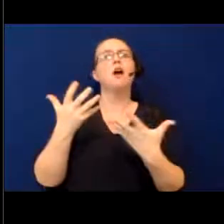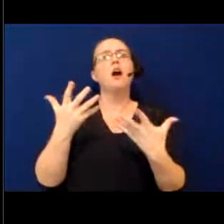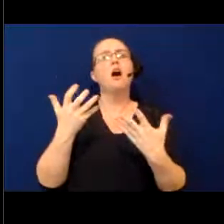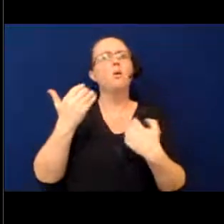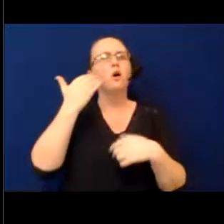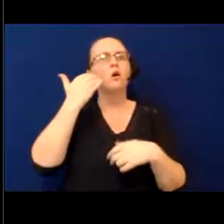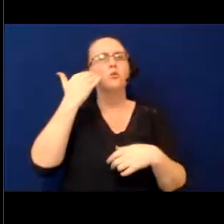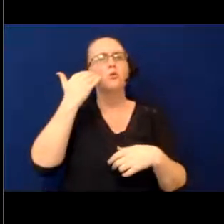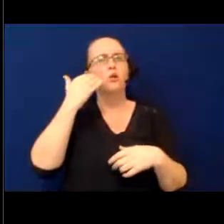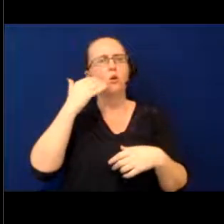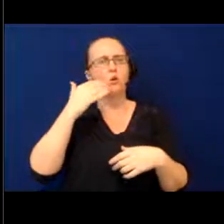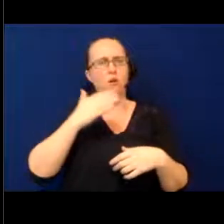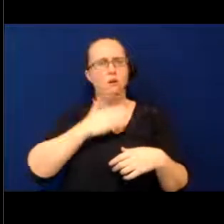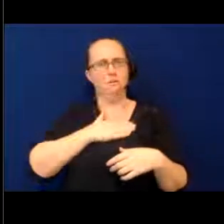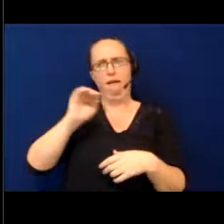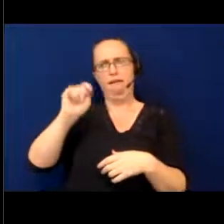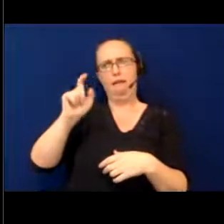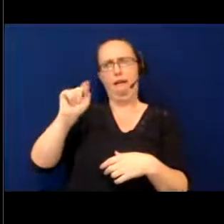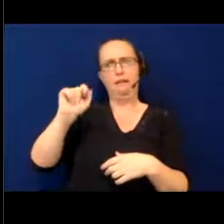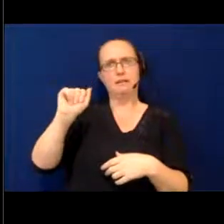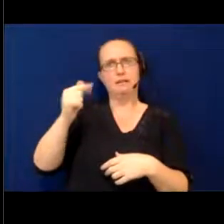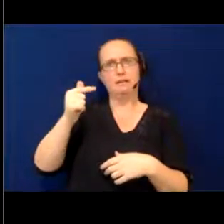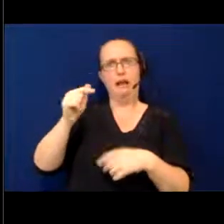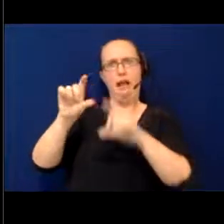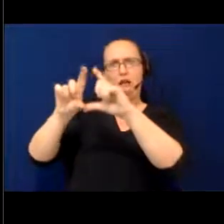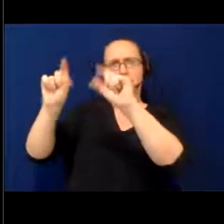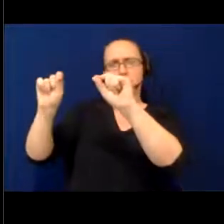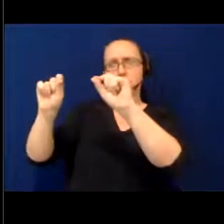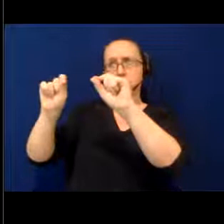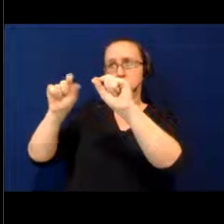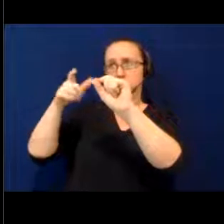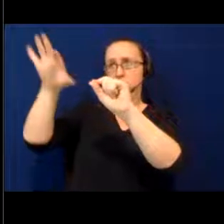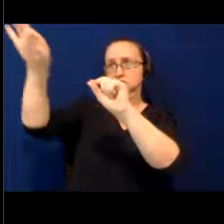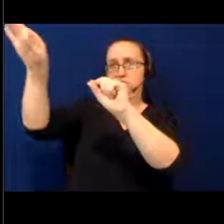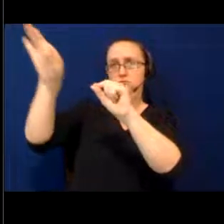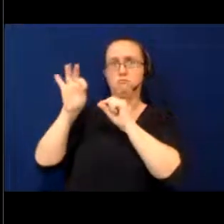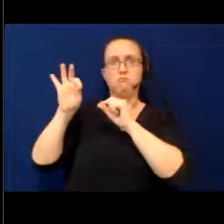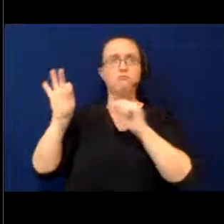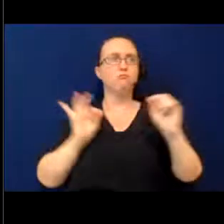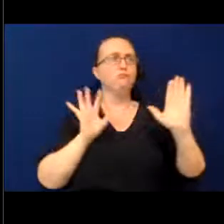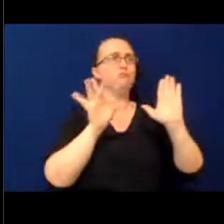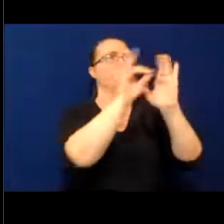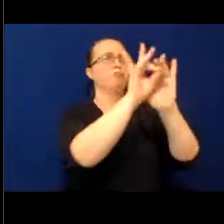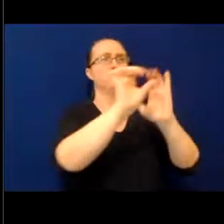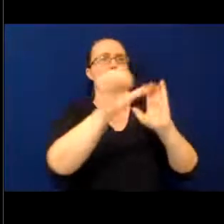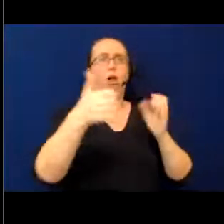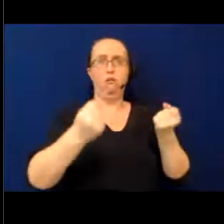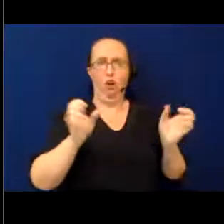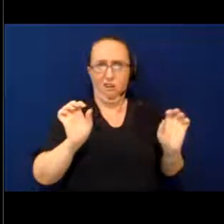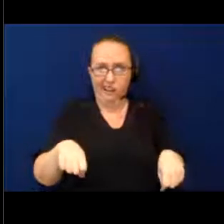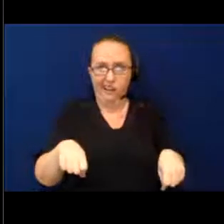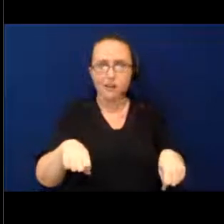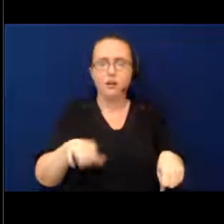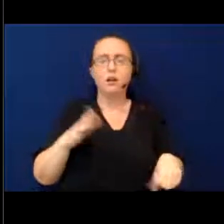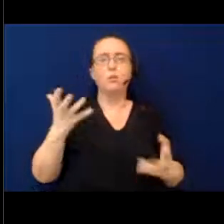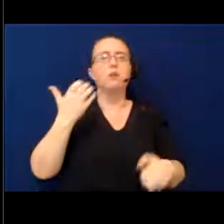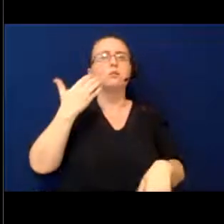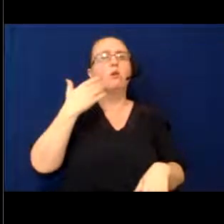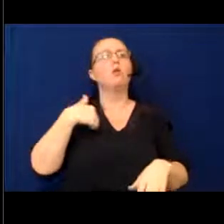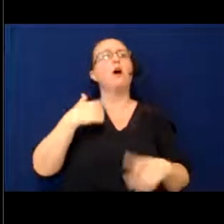could take my text tag, the toll tag, out of one car and put it in the other car. And so I went to the text tag